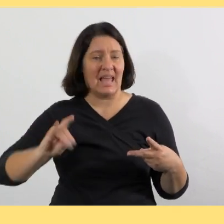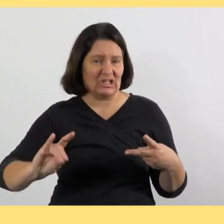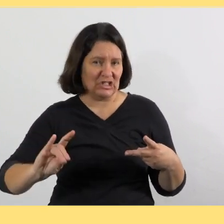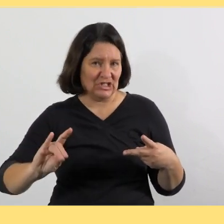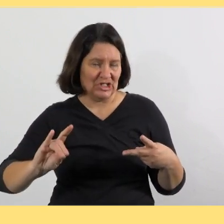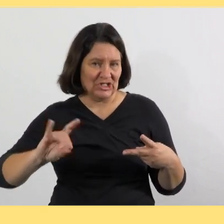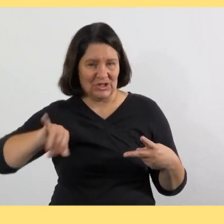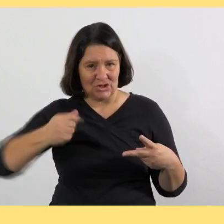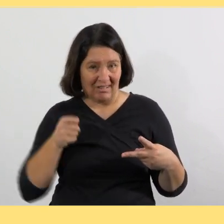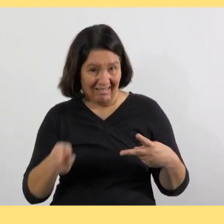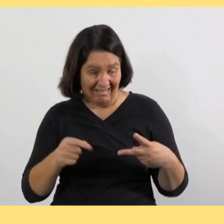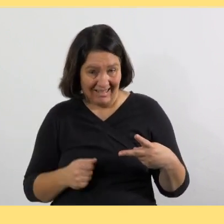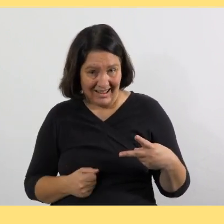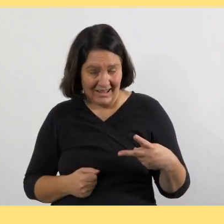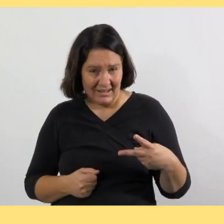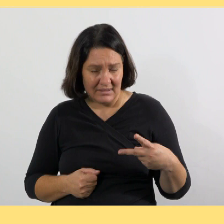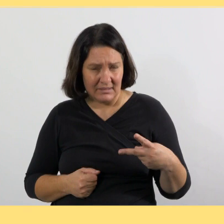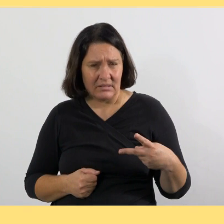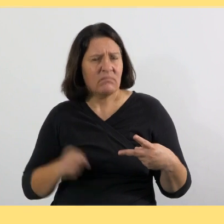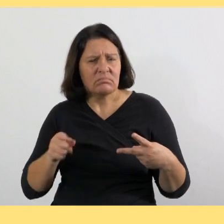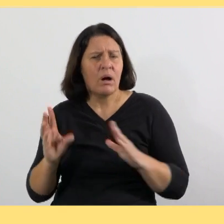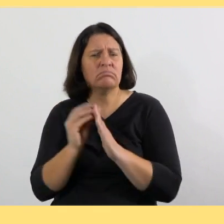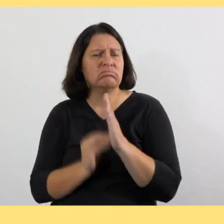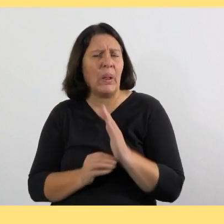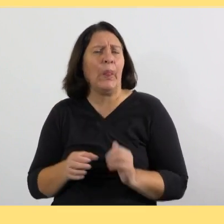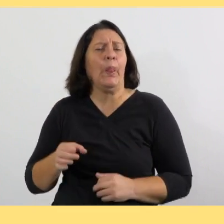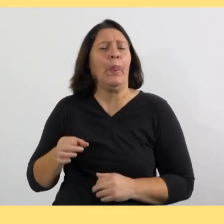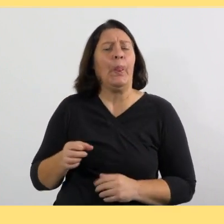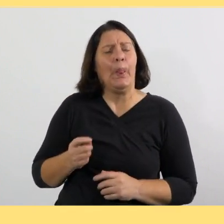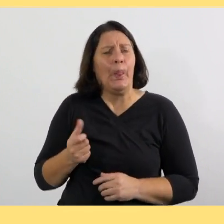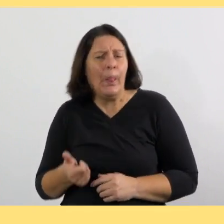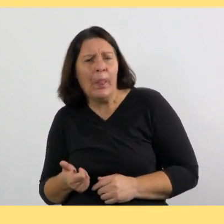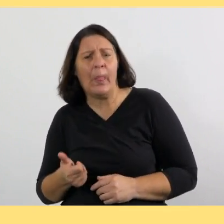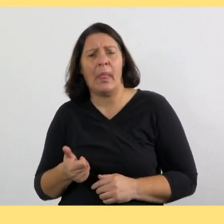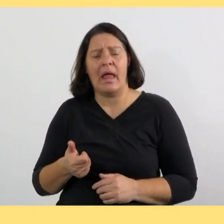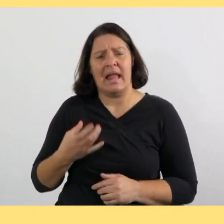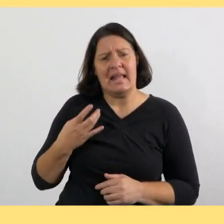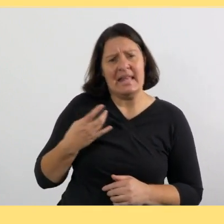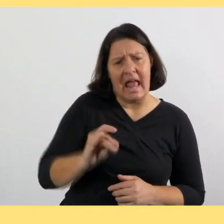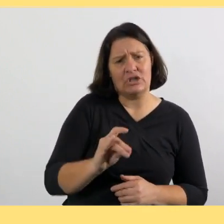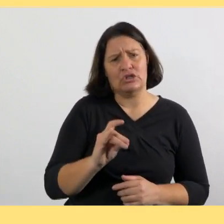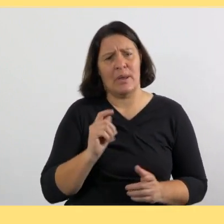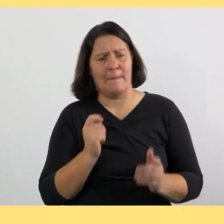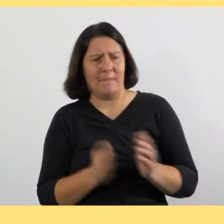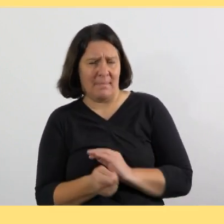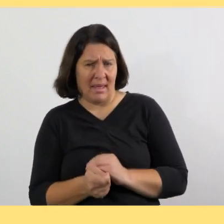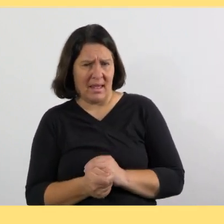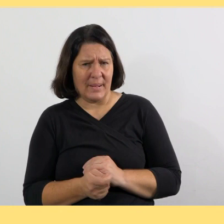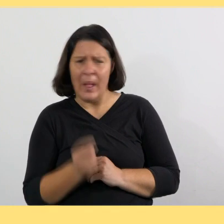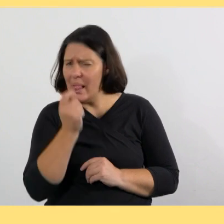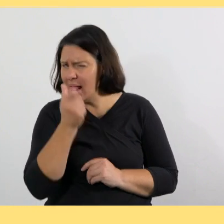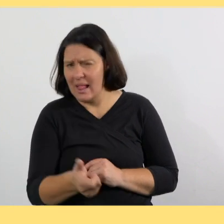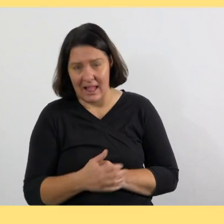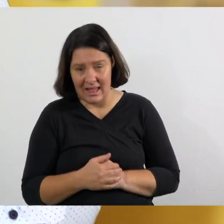cash journal. The petty cash journal is used to record small cash payments. Very important,